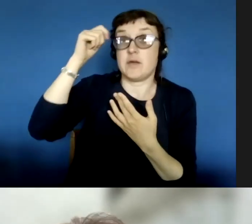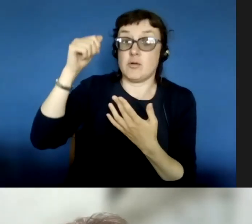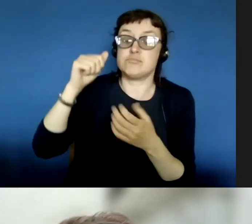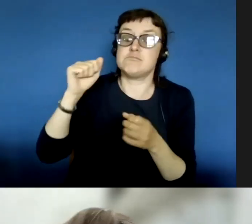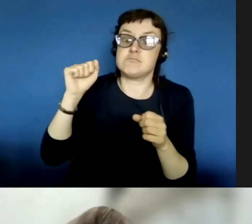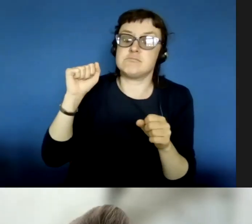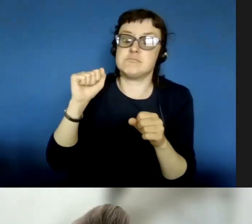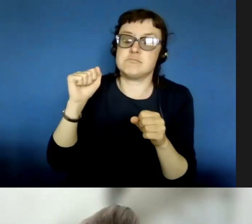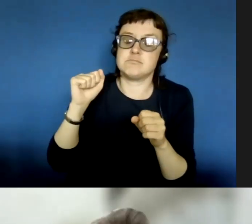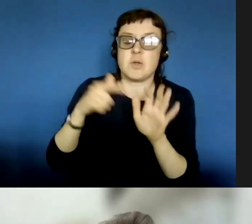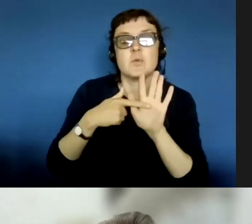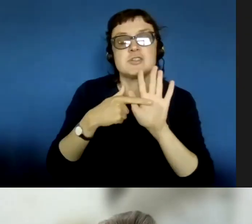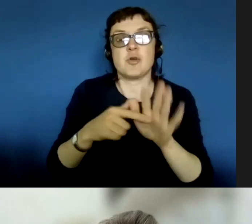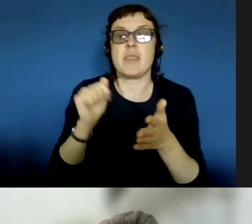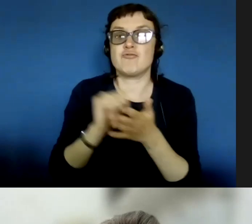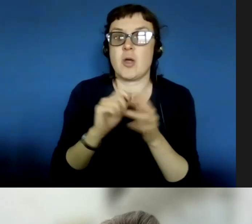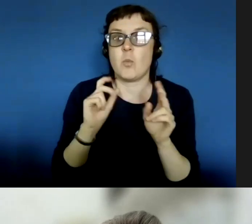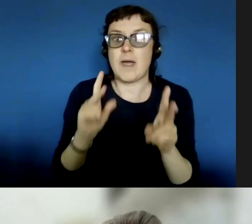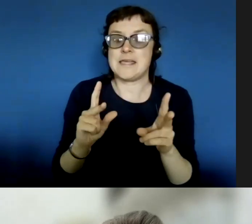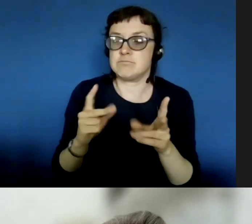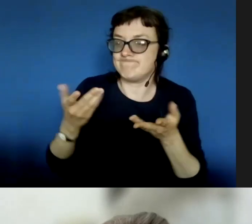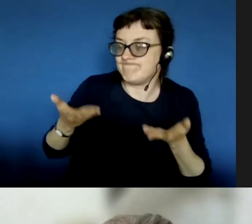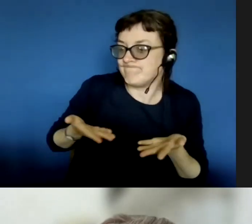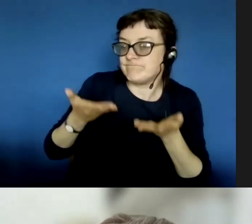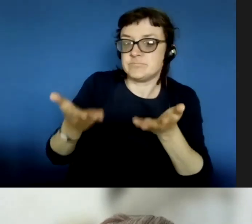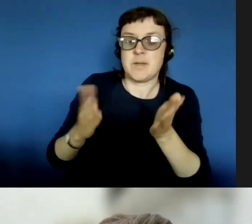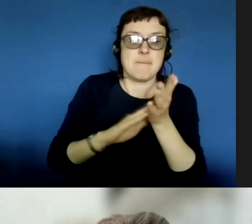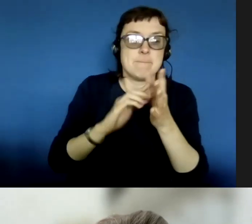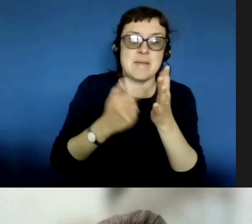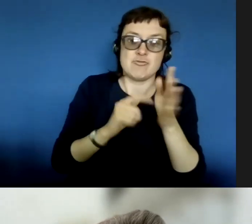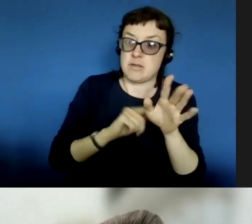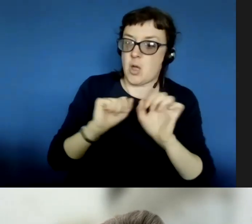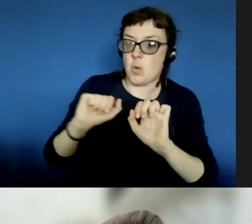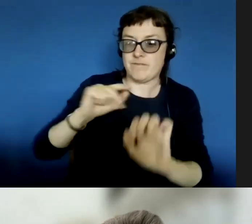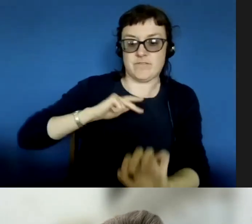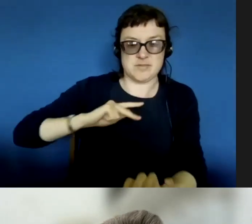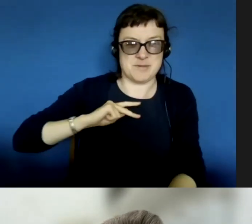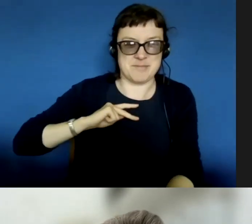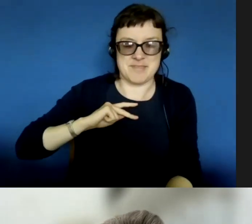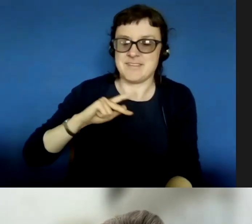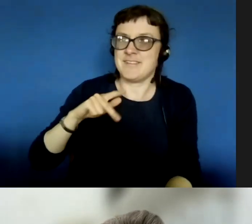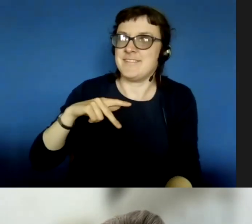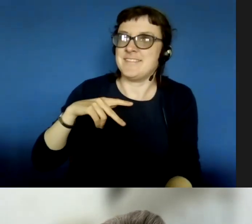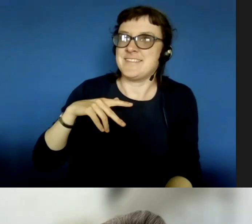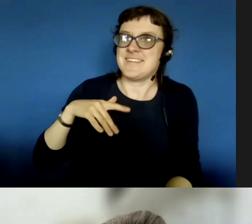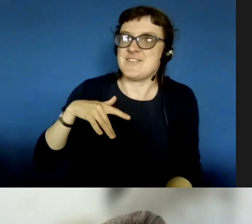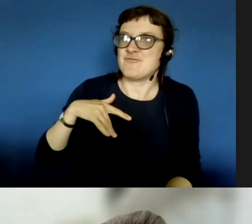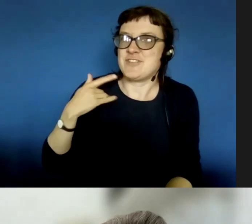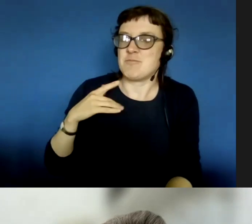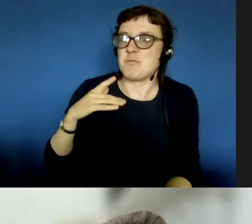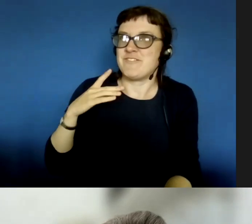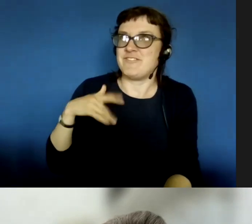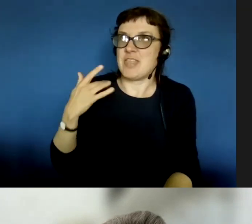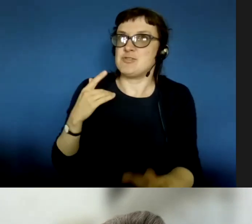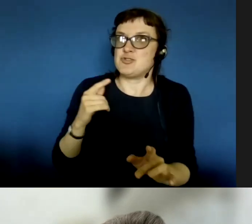have given her a space to have a voice in, but we almost want to say as little as possible